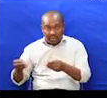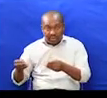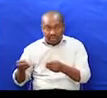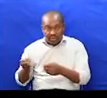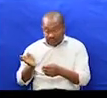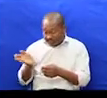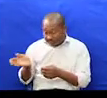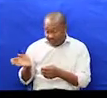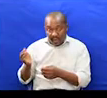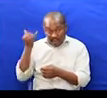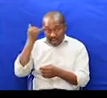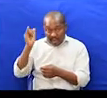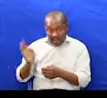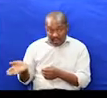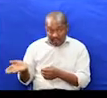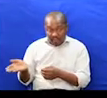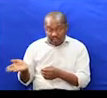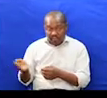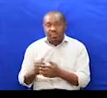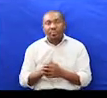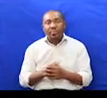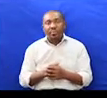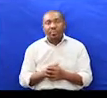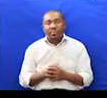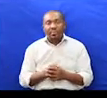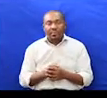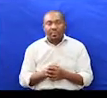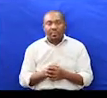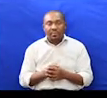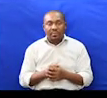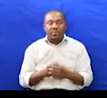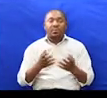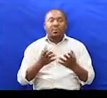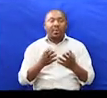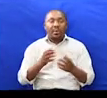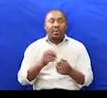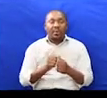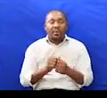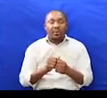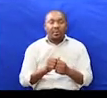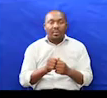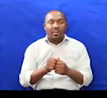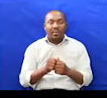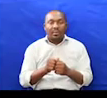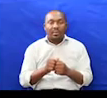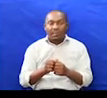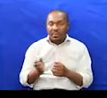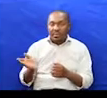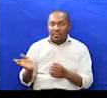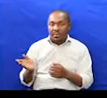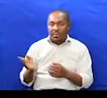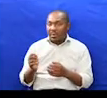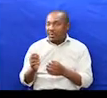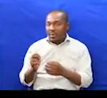Idea that the atom can neither be created nor destroyed, Dalton was not a